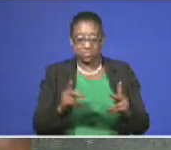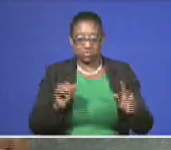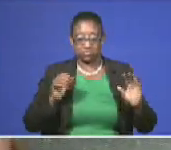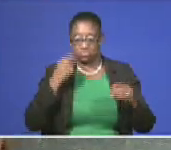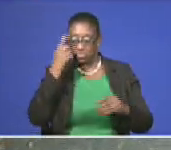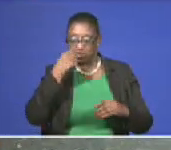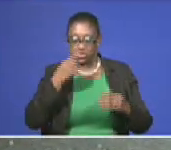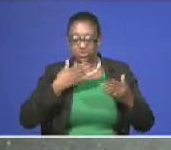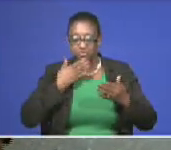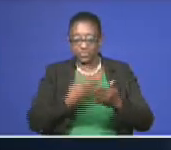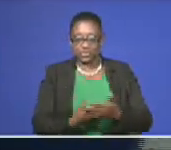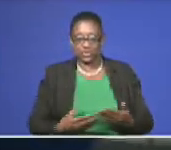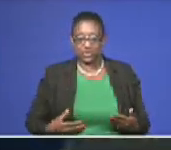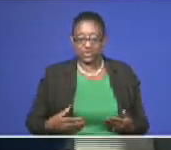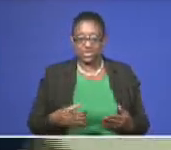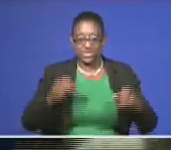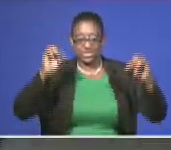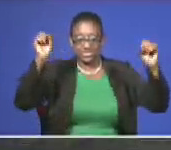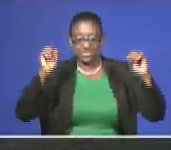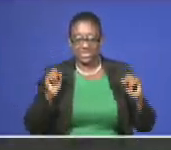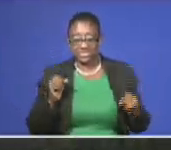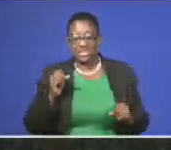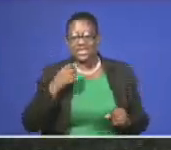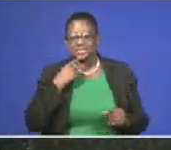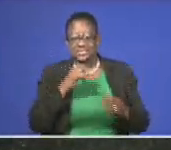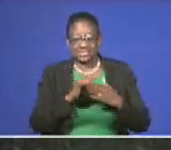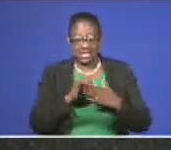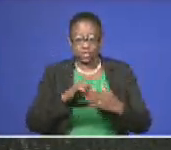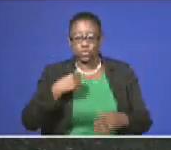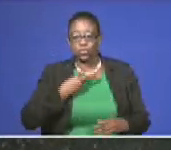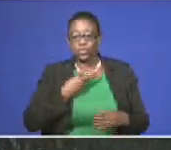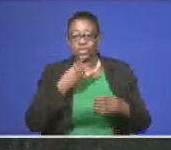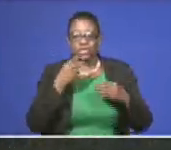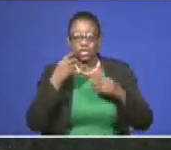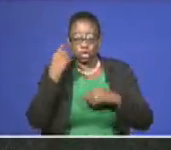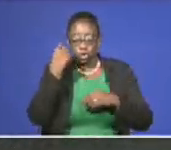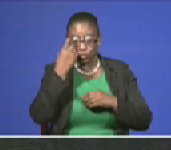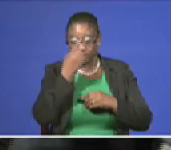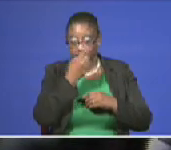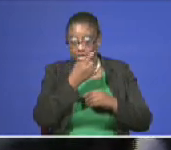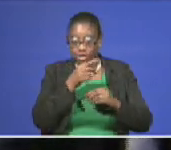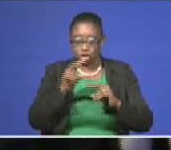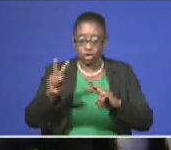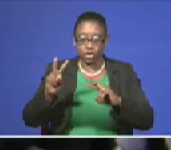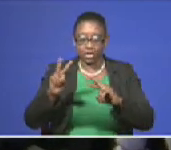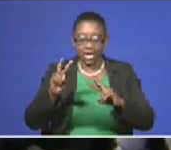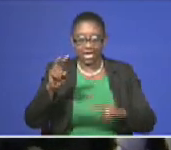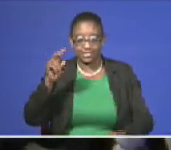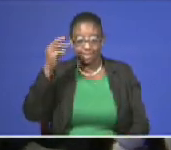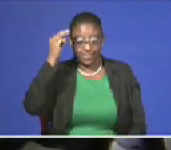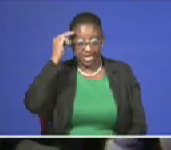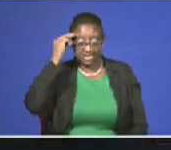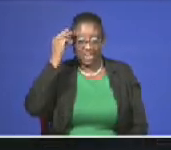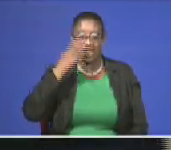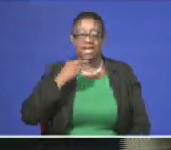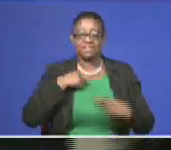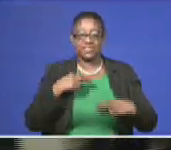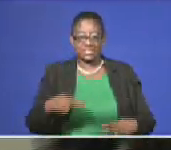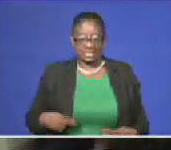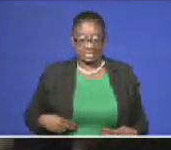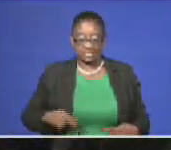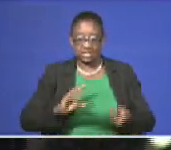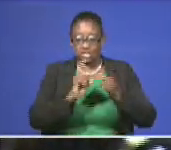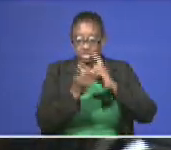summer. You know, at MacFit here, we look at transformation, body transformation, even on the mental as well as the physical. And as